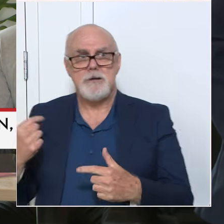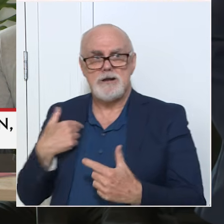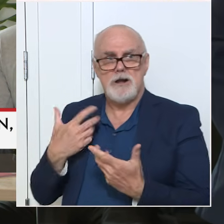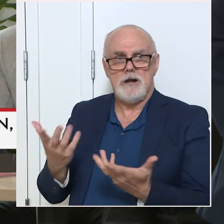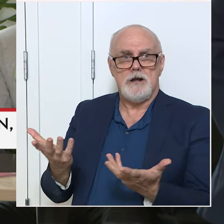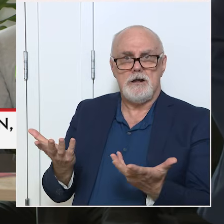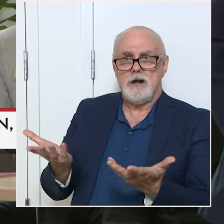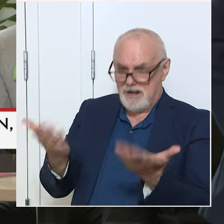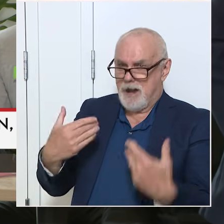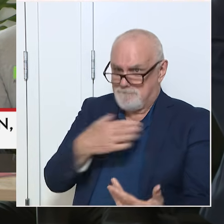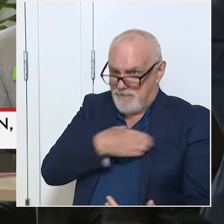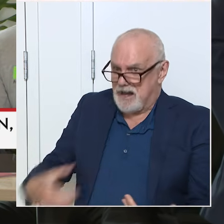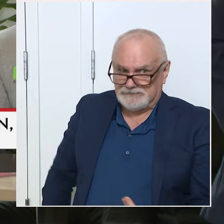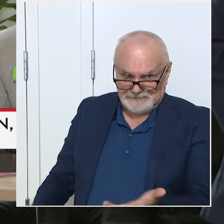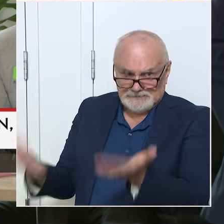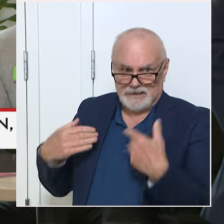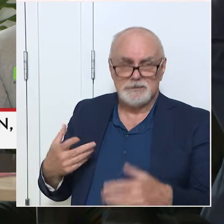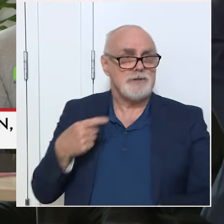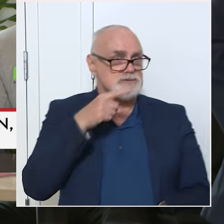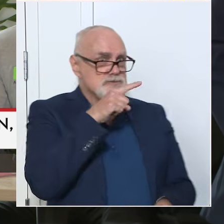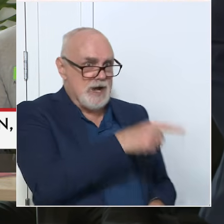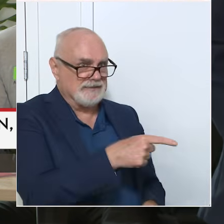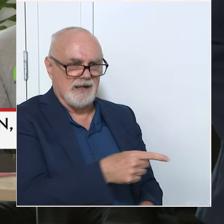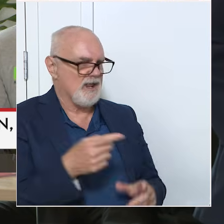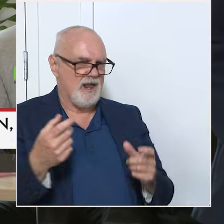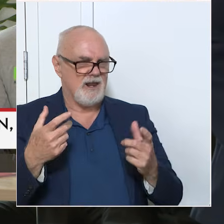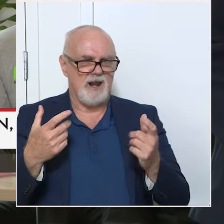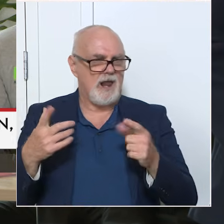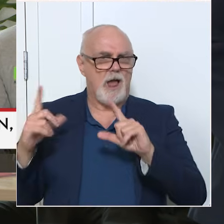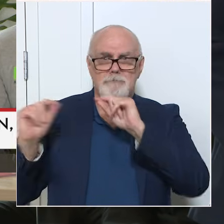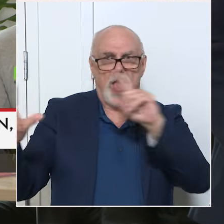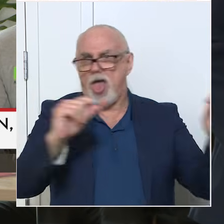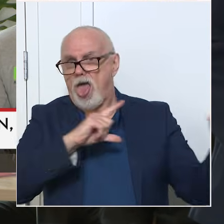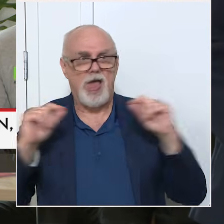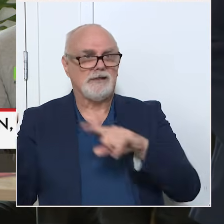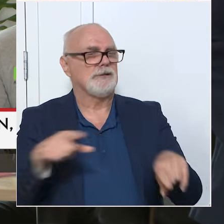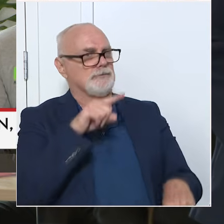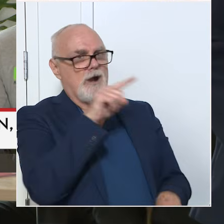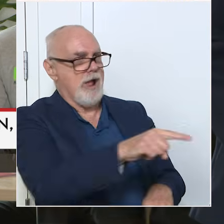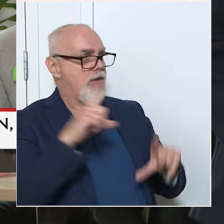question, and if you could just clarify. You are, Mark. That's not true. Okay, I'm gonna talk to you